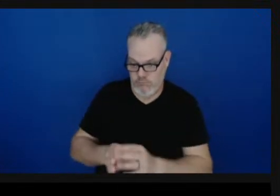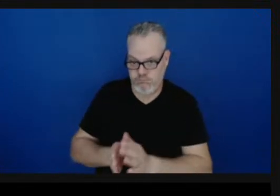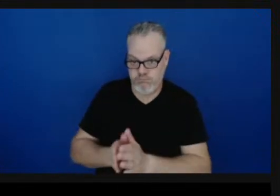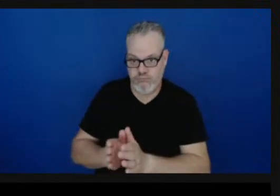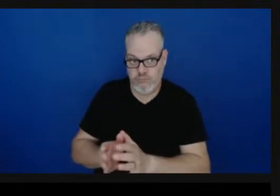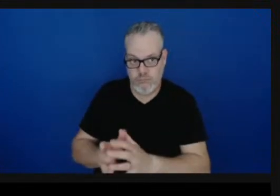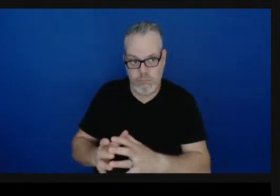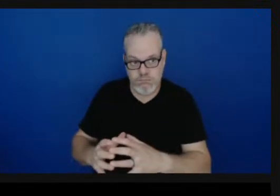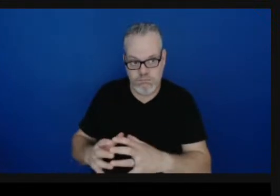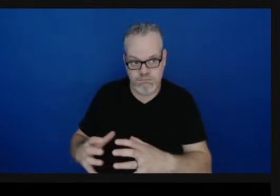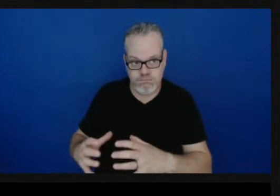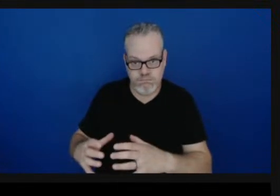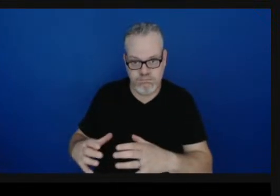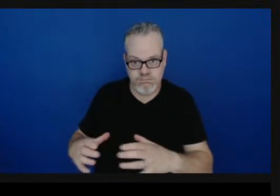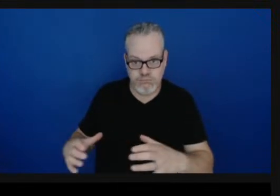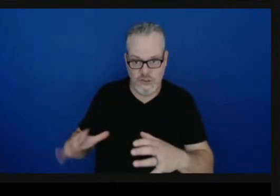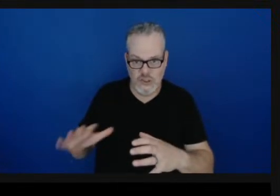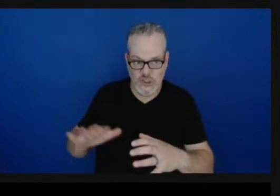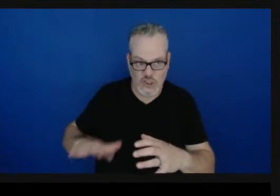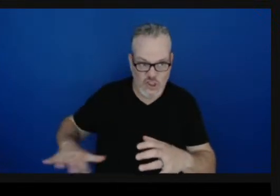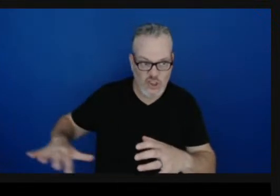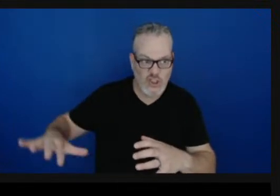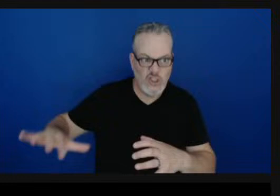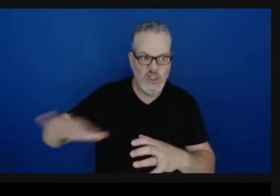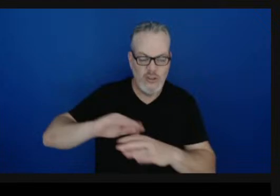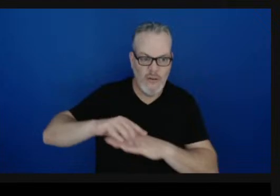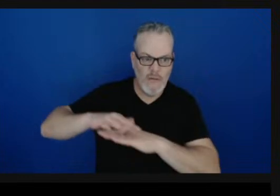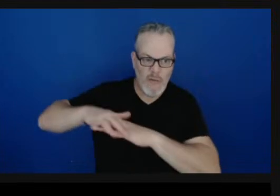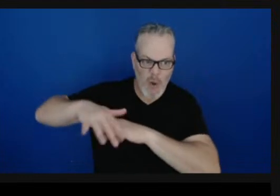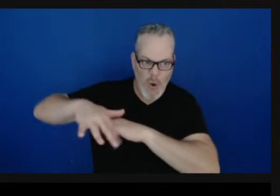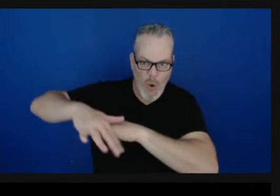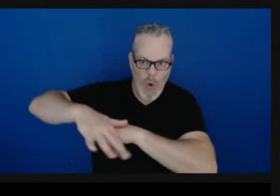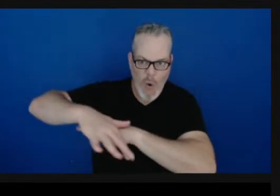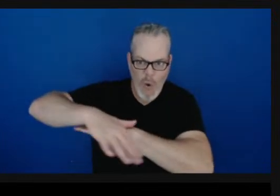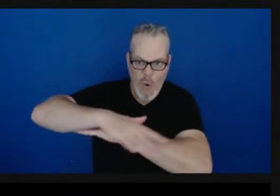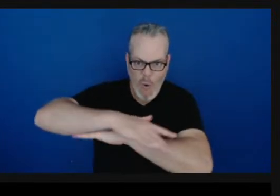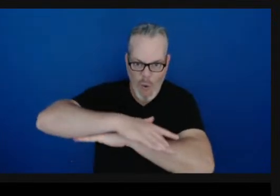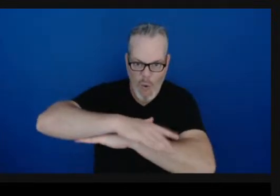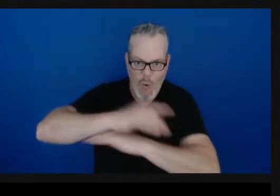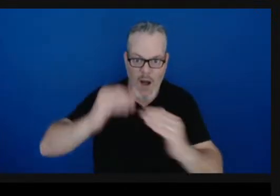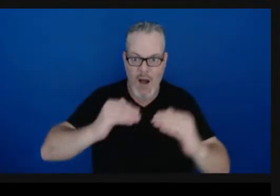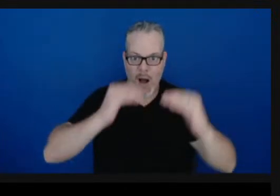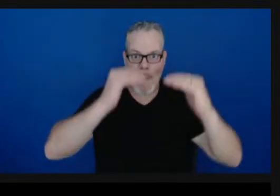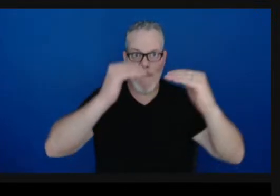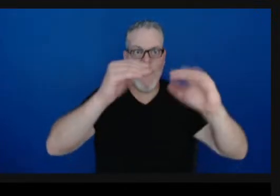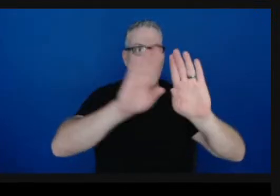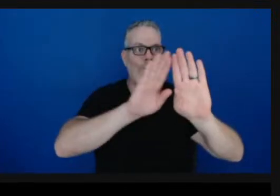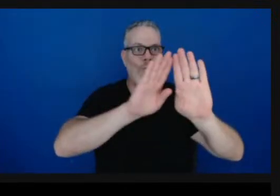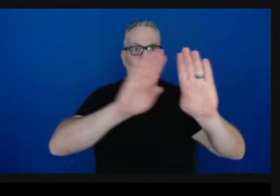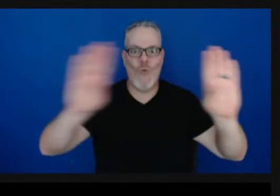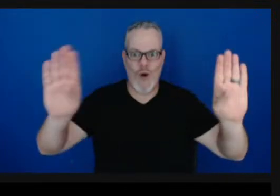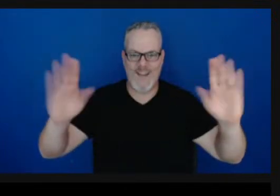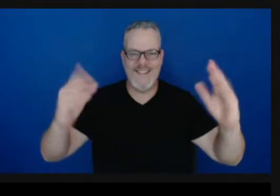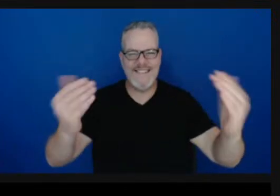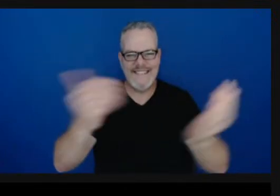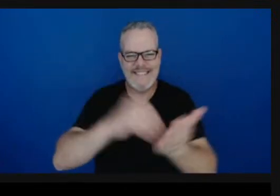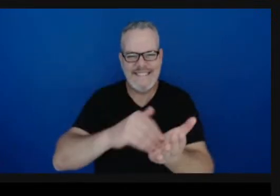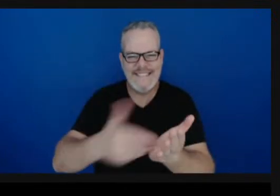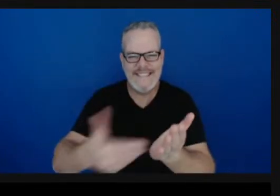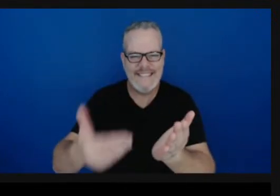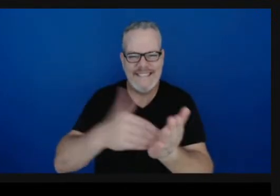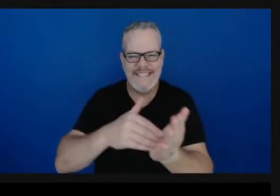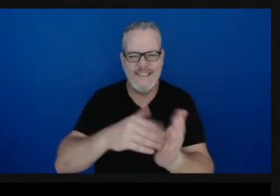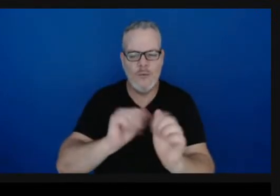flowing across the crater floor kind of sluggishly, opening above the crater wall, and then really pouring into the crater and filling it much more quickly.